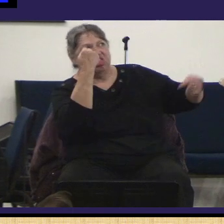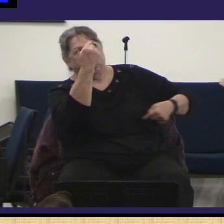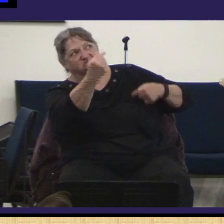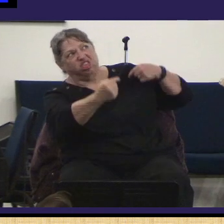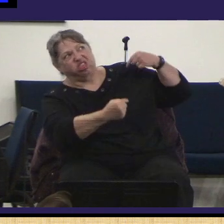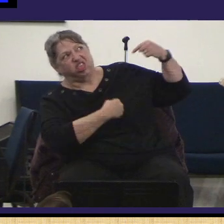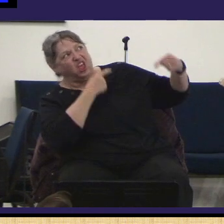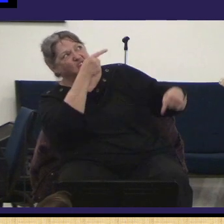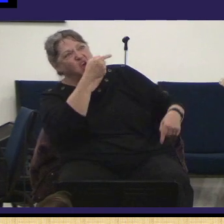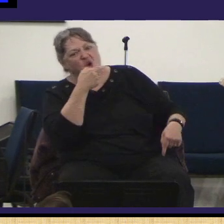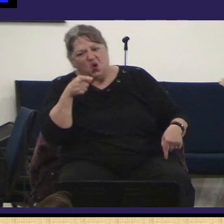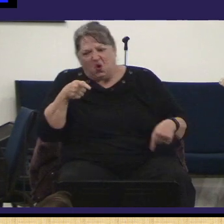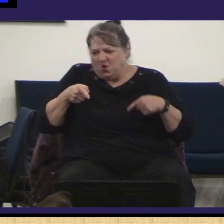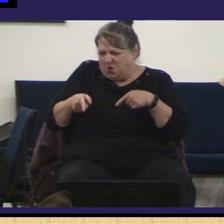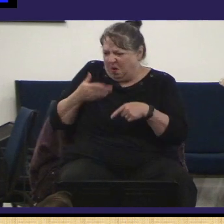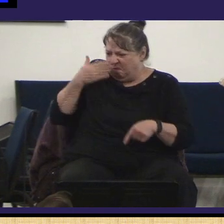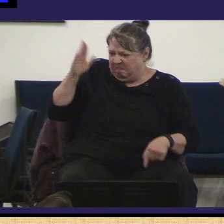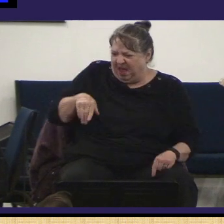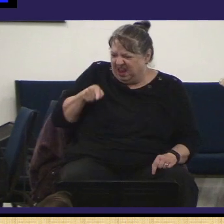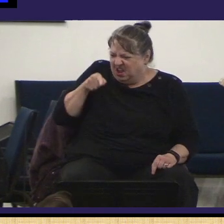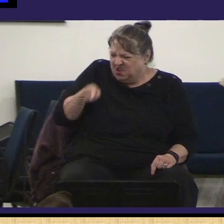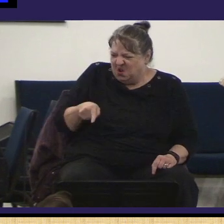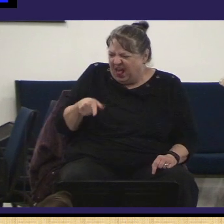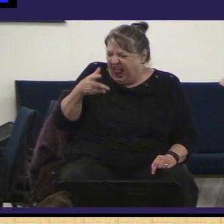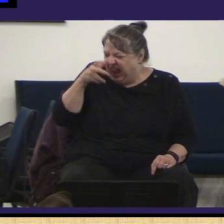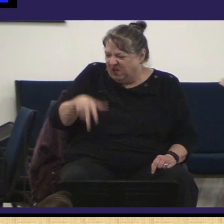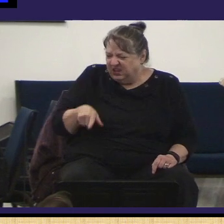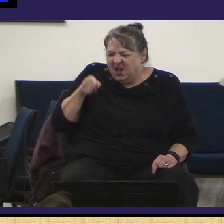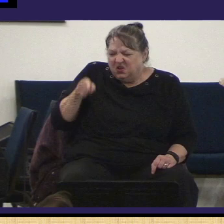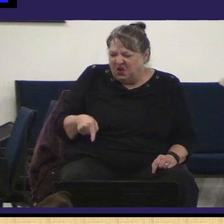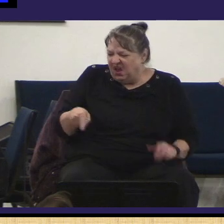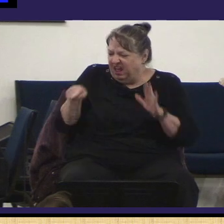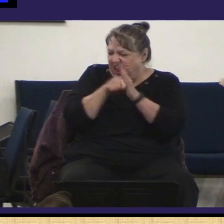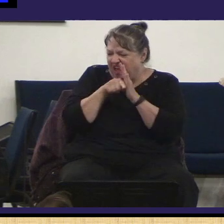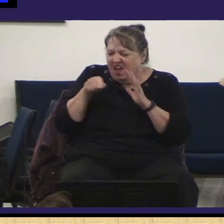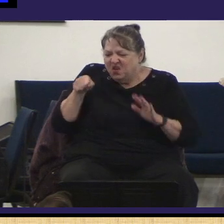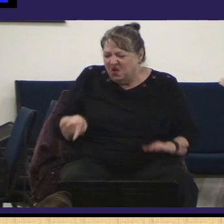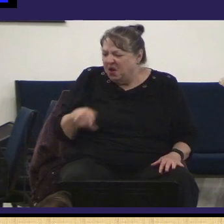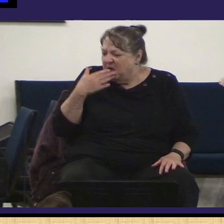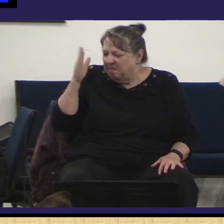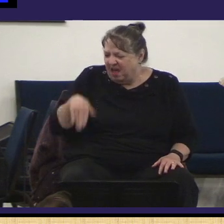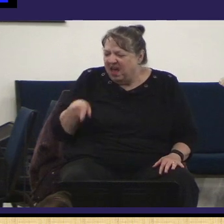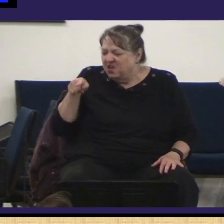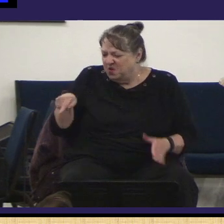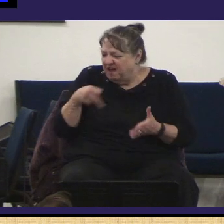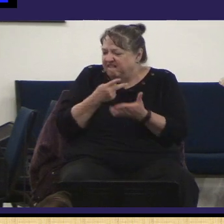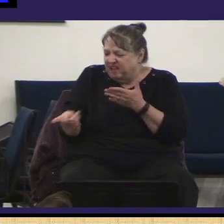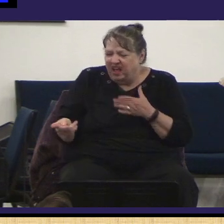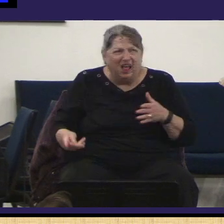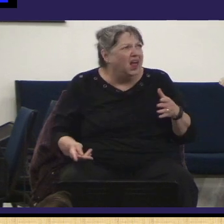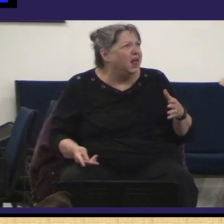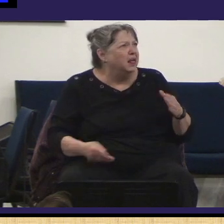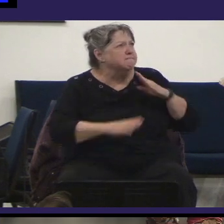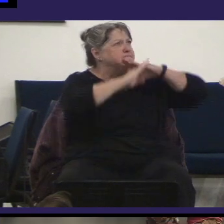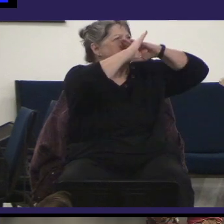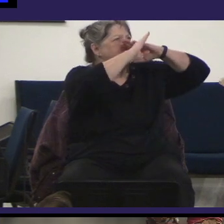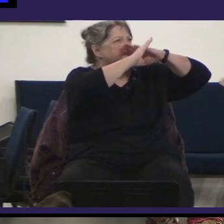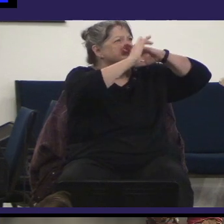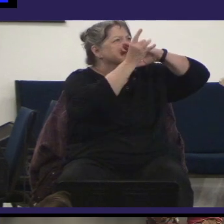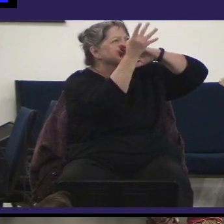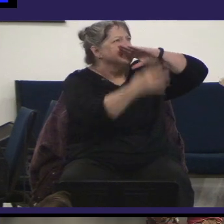not. Are you equipped with the breastplate of righteousness? Notice the last one, the third piece of the armor, verse